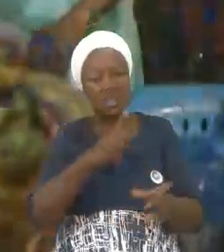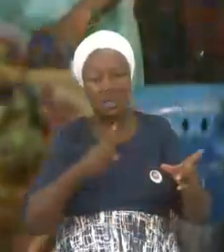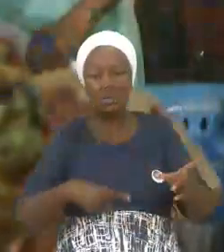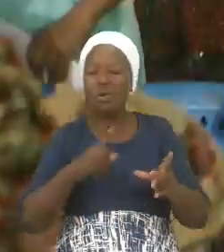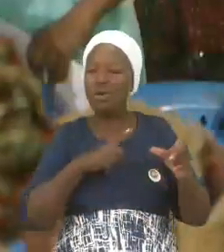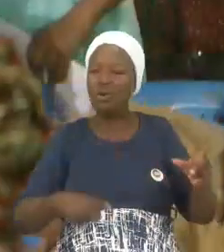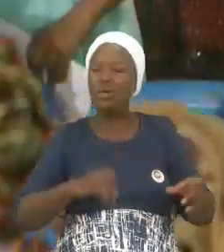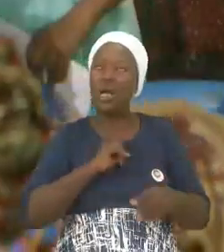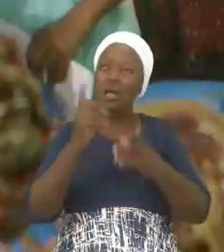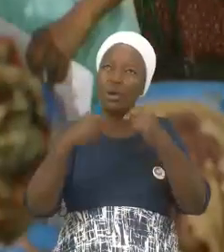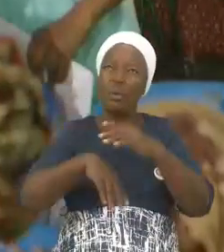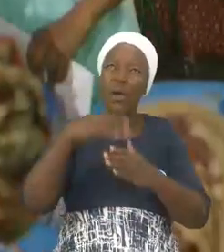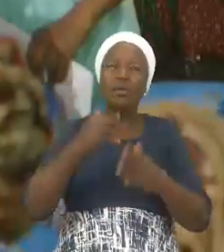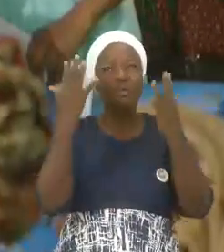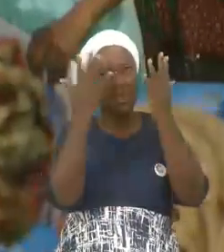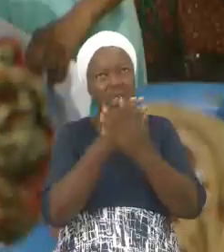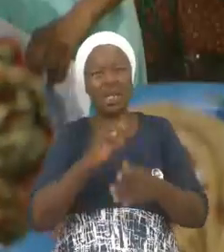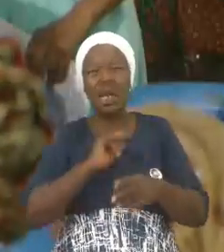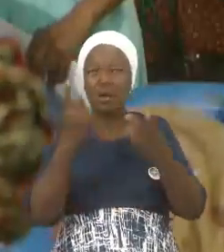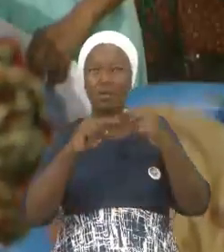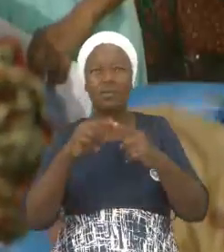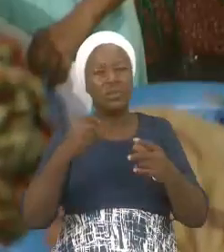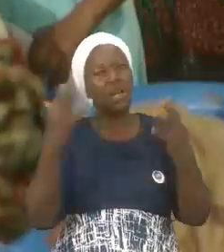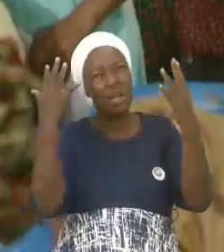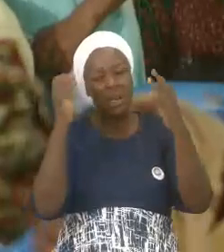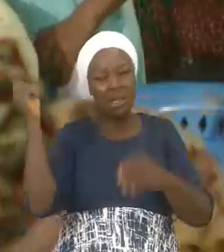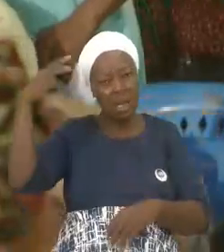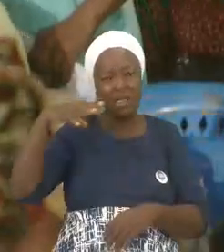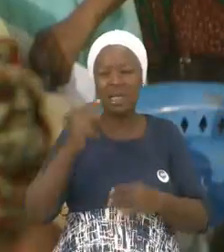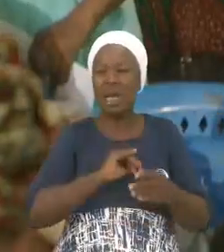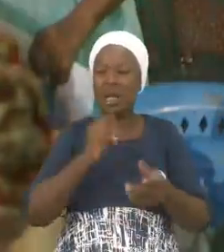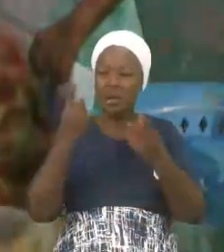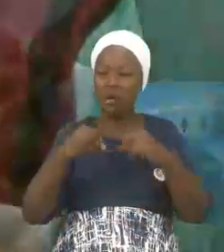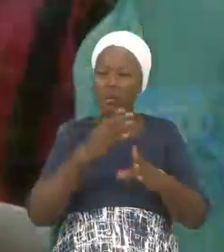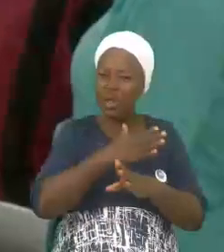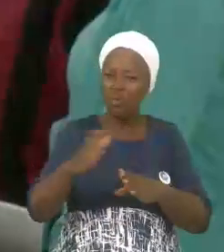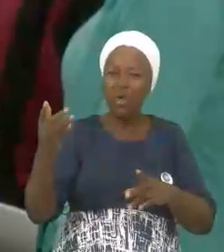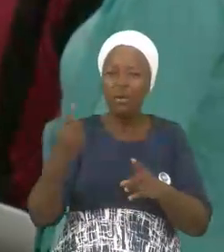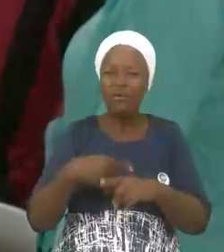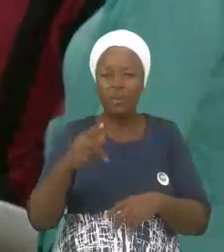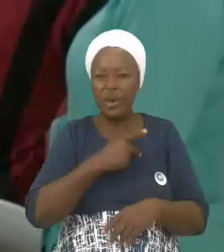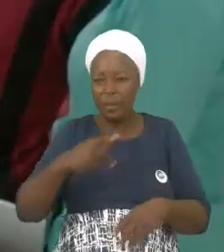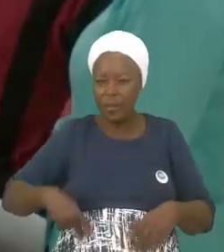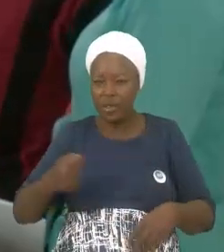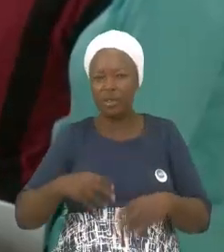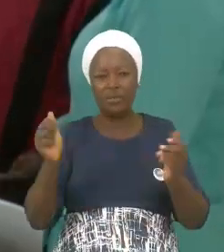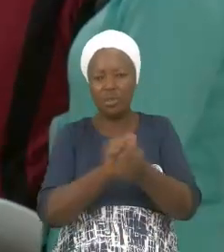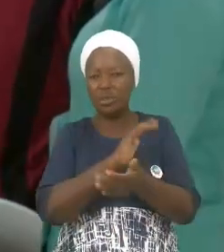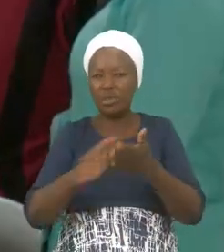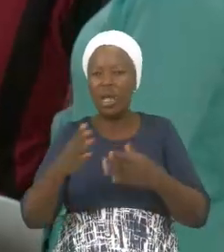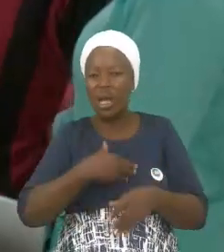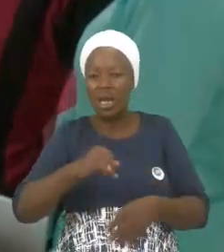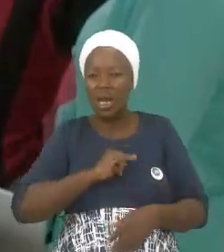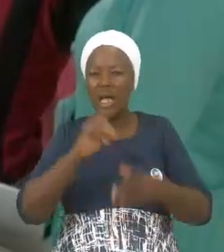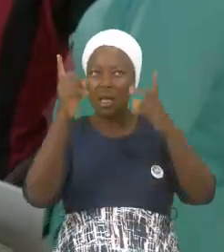of darkness, I come to the light, I come away from the prince of perdition, and I come to the Prince